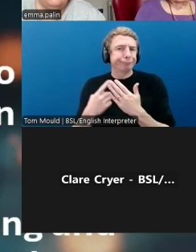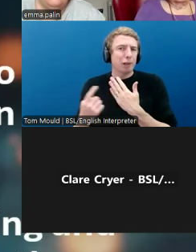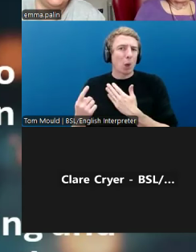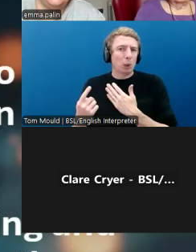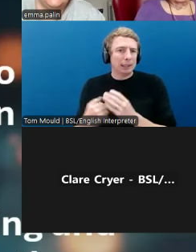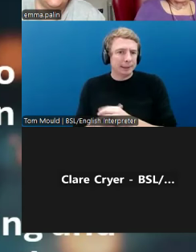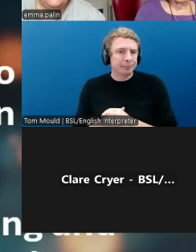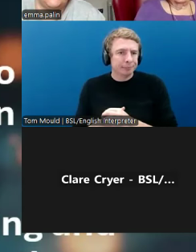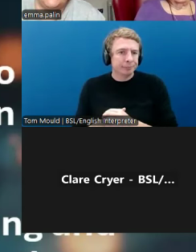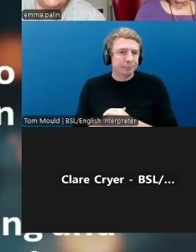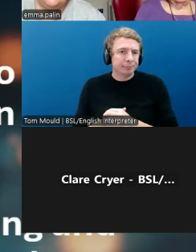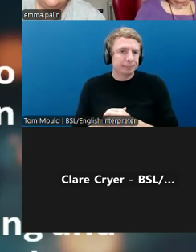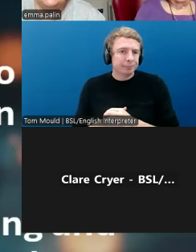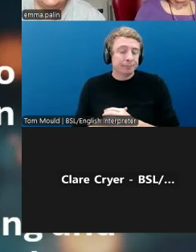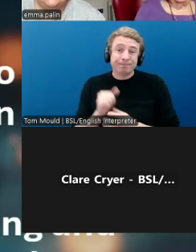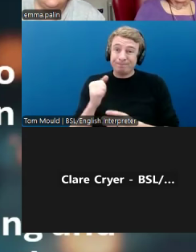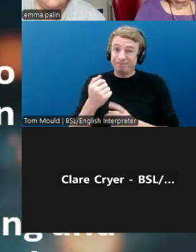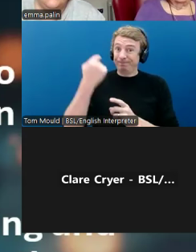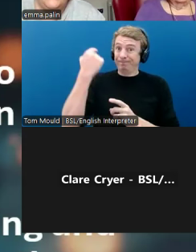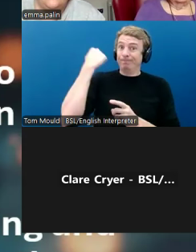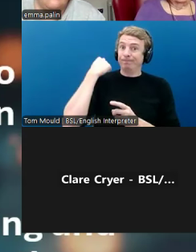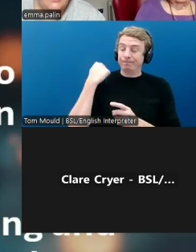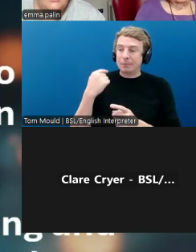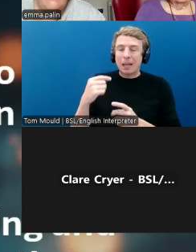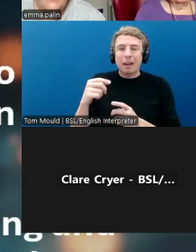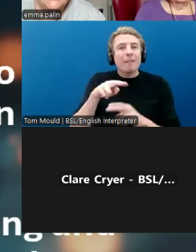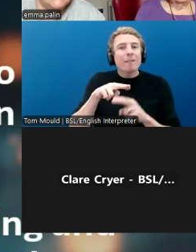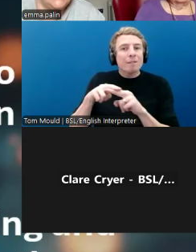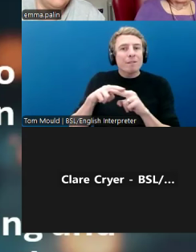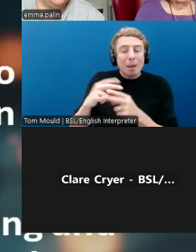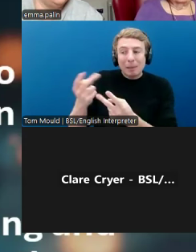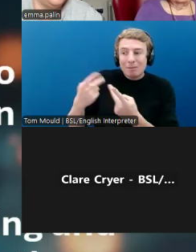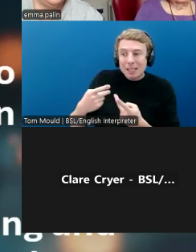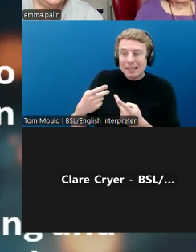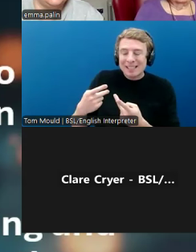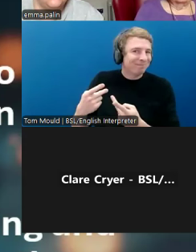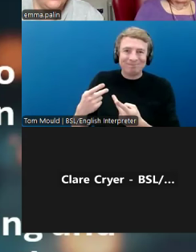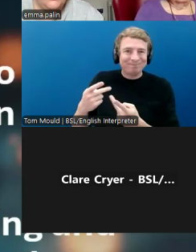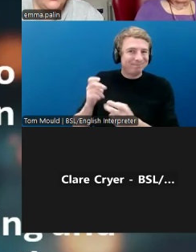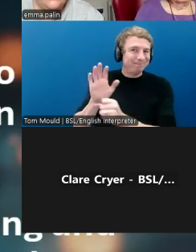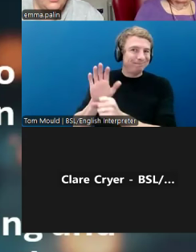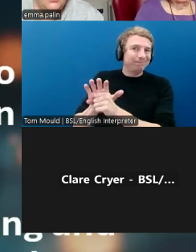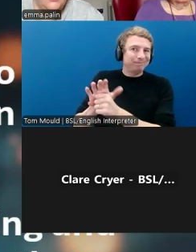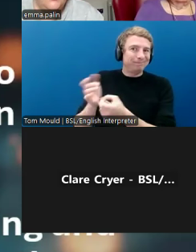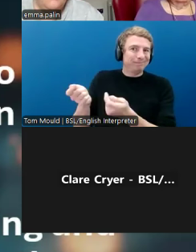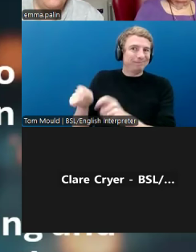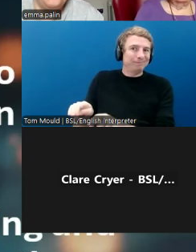where relatives were restricted in visiting, we couldn't have entertainment or people in to work with.